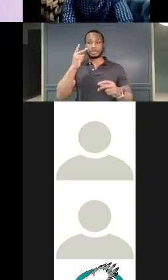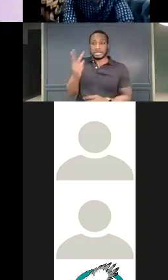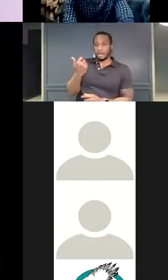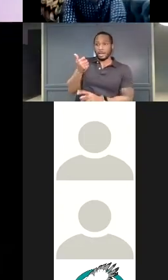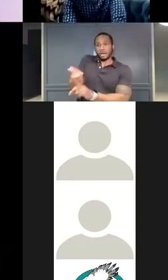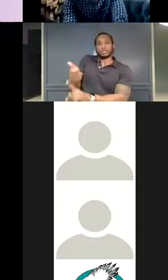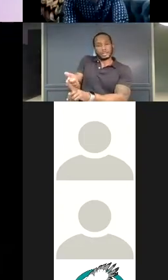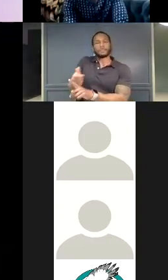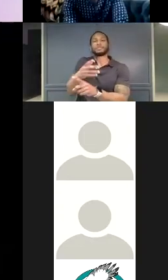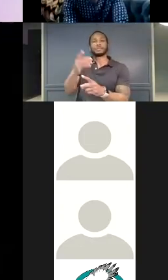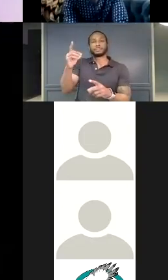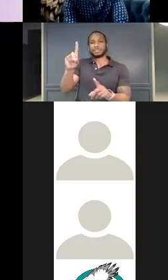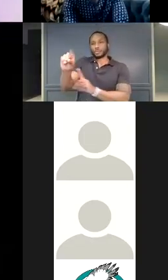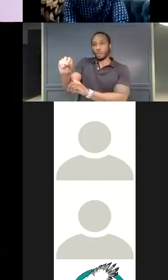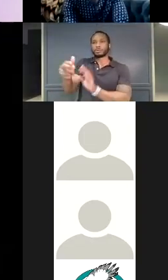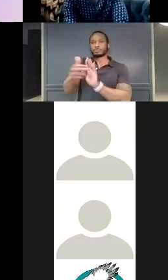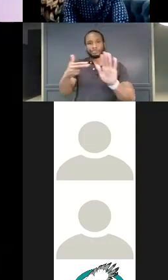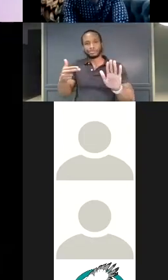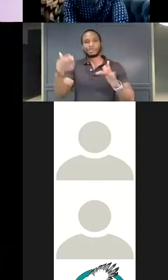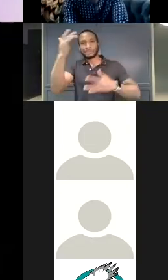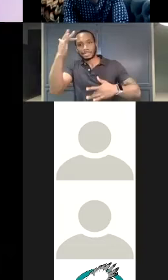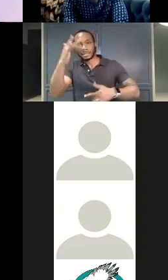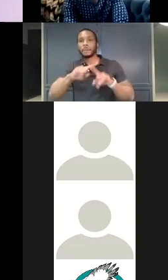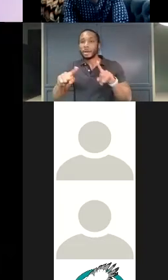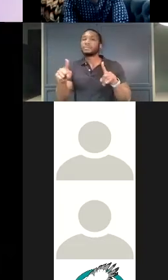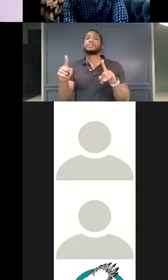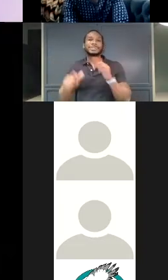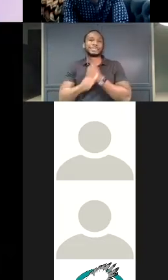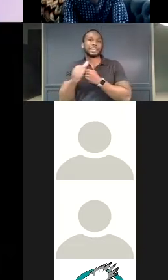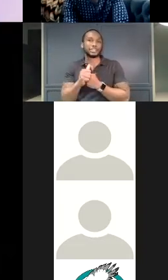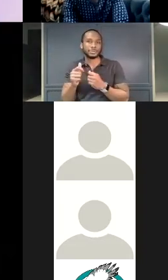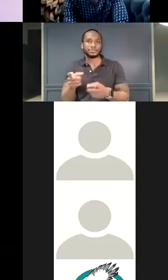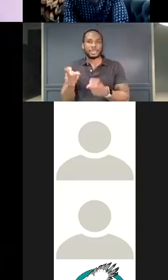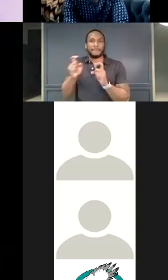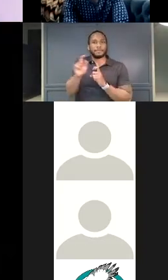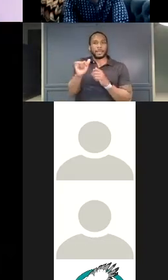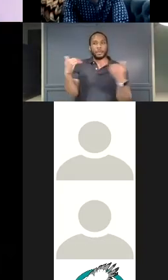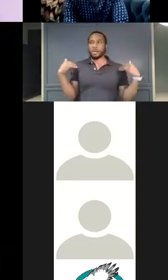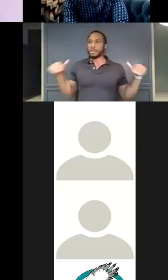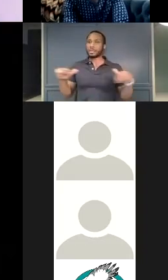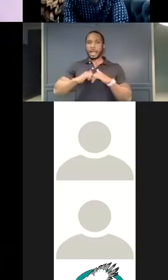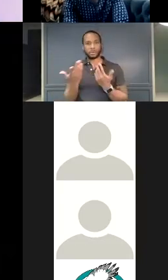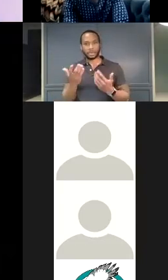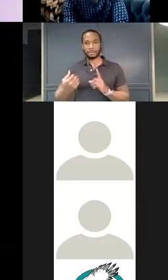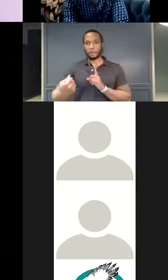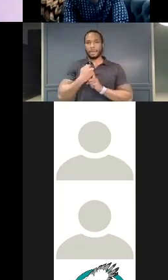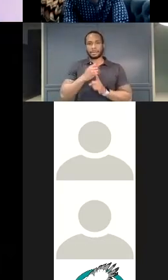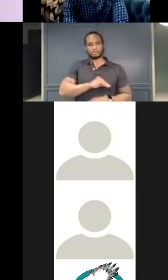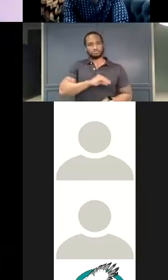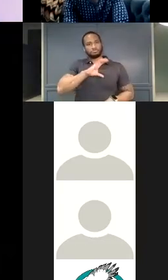ourselves as having dangerous gifts like having wings? What would that do to our sense of self? How would that change the nature of how